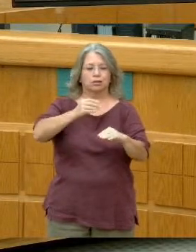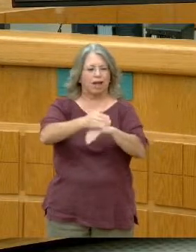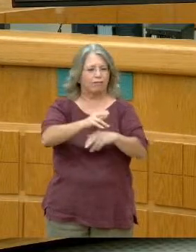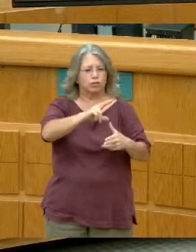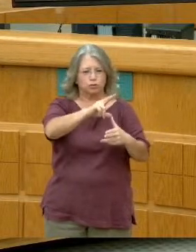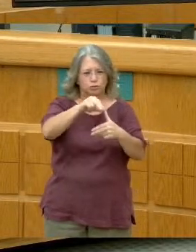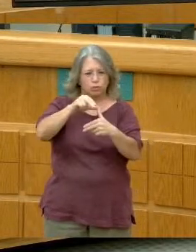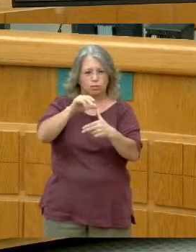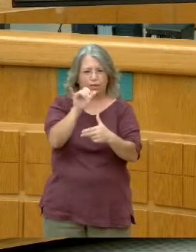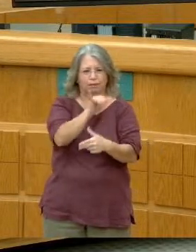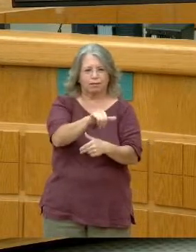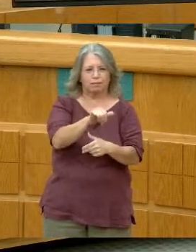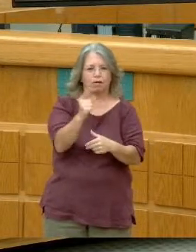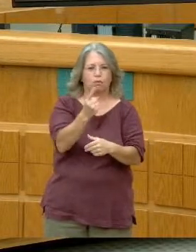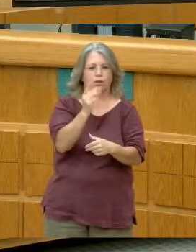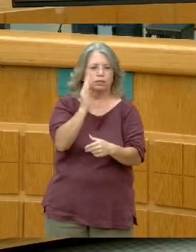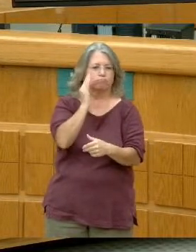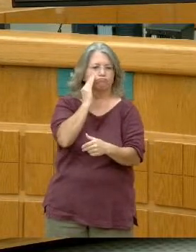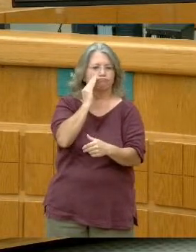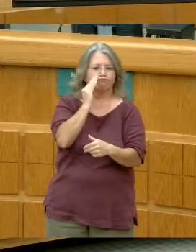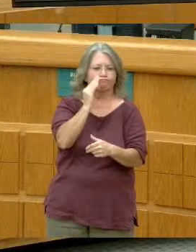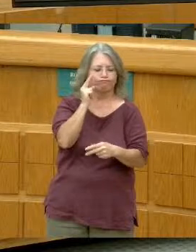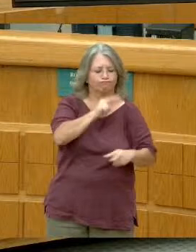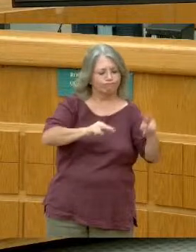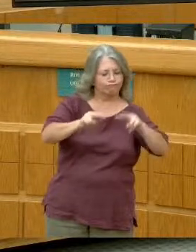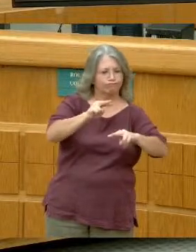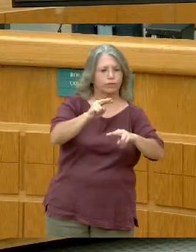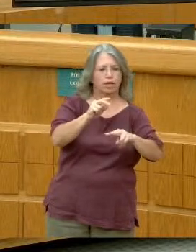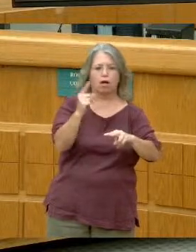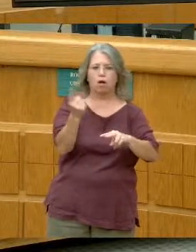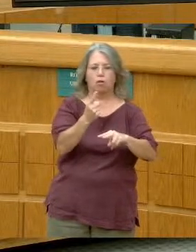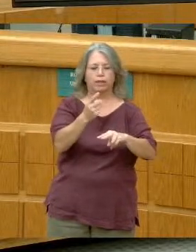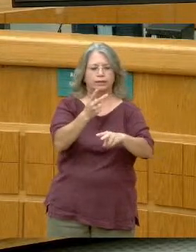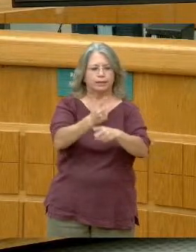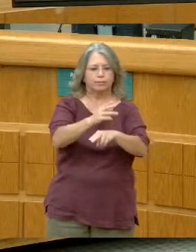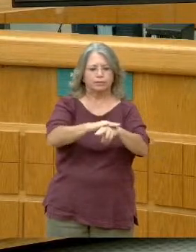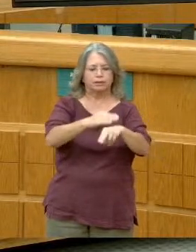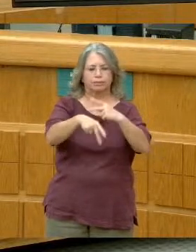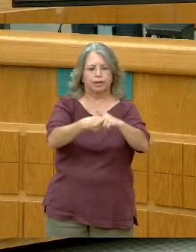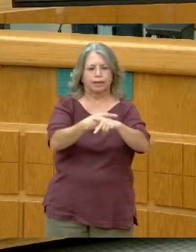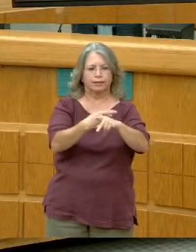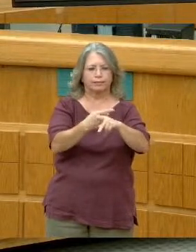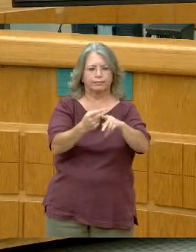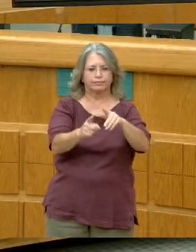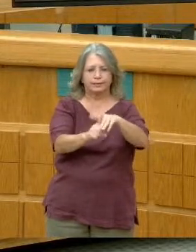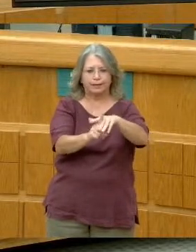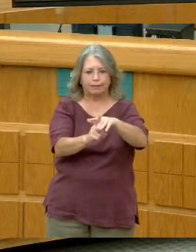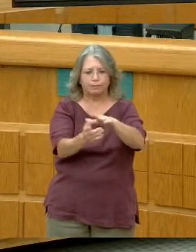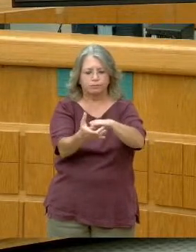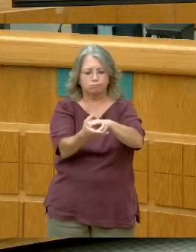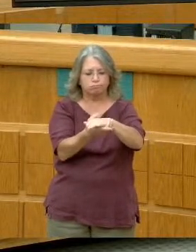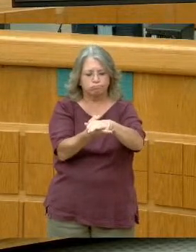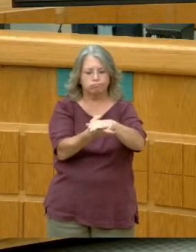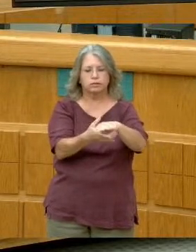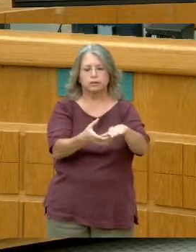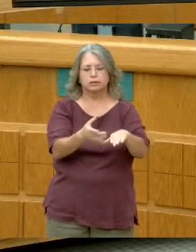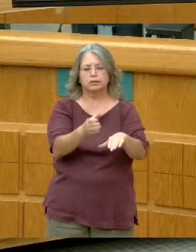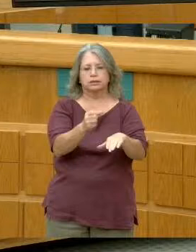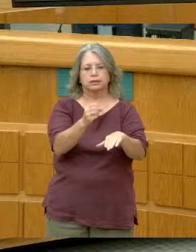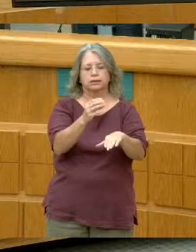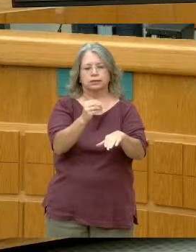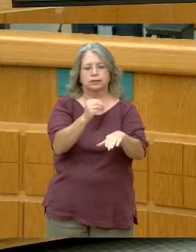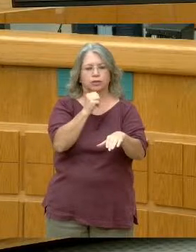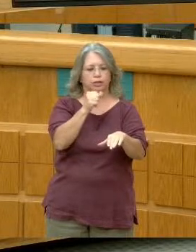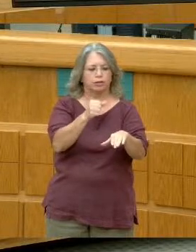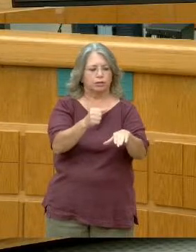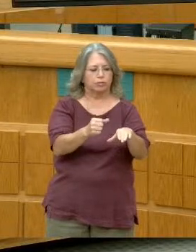surroundings, particularly I would wear some type of sandal or something so that you don't step on a nail or a piece of glass that